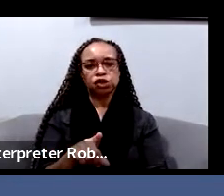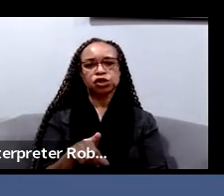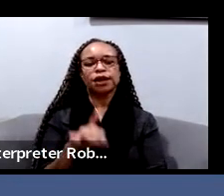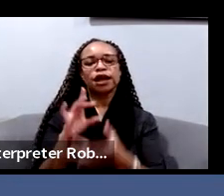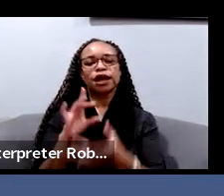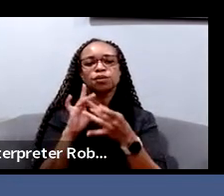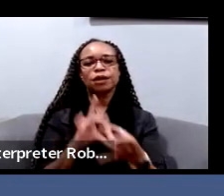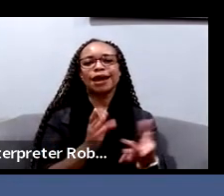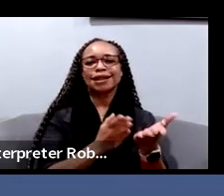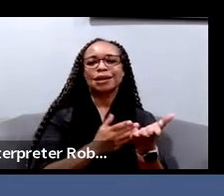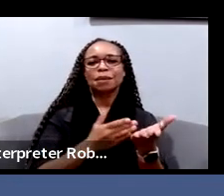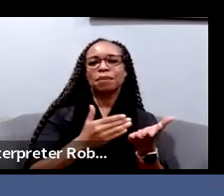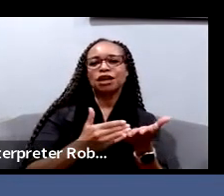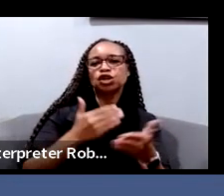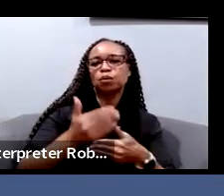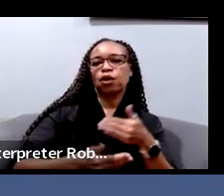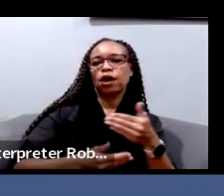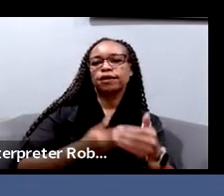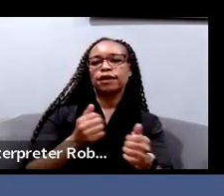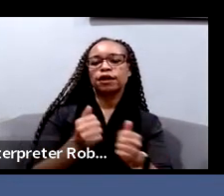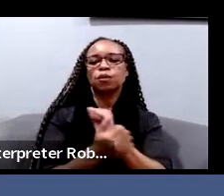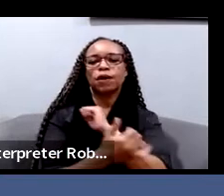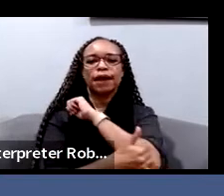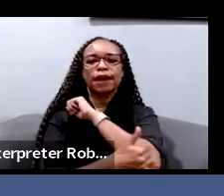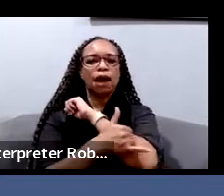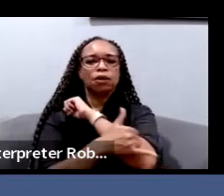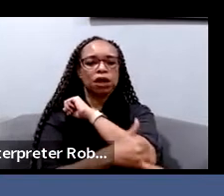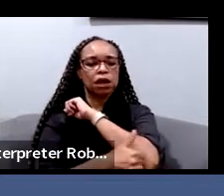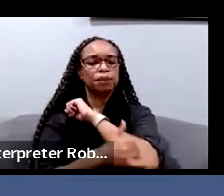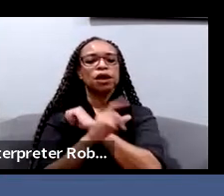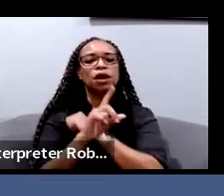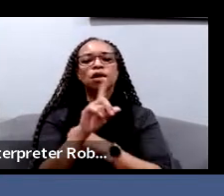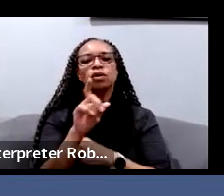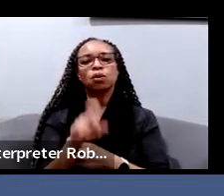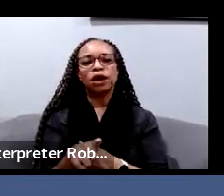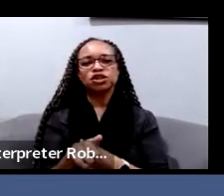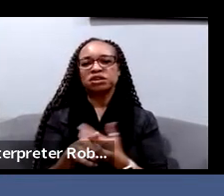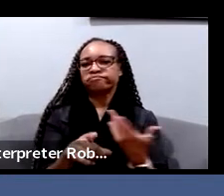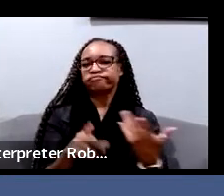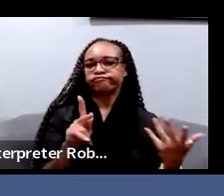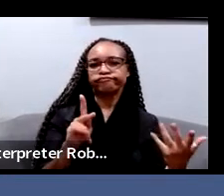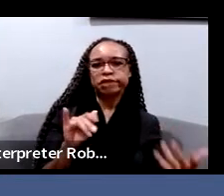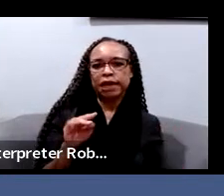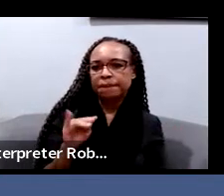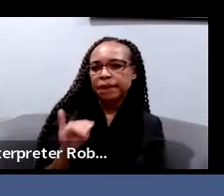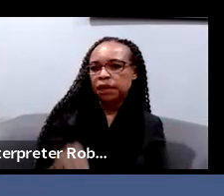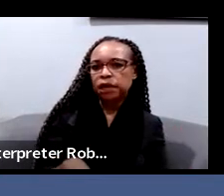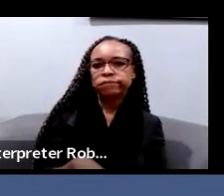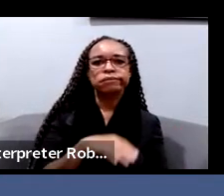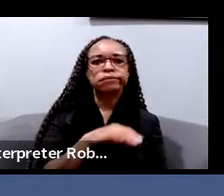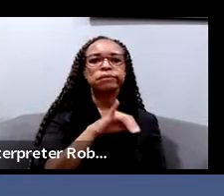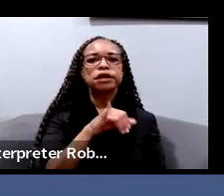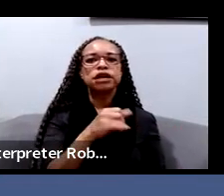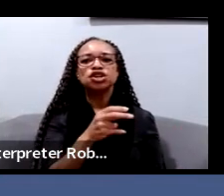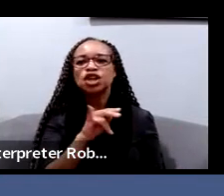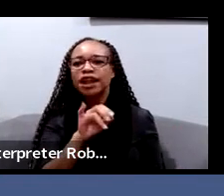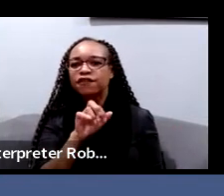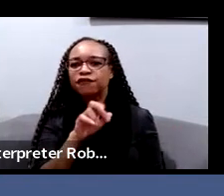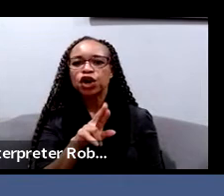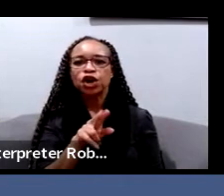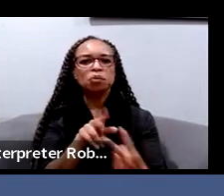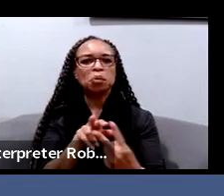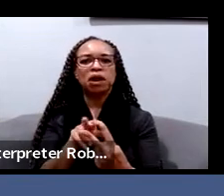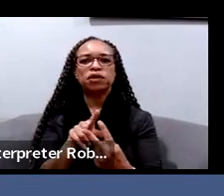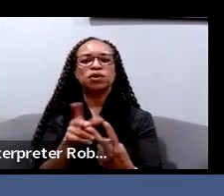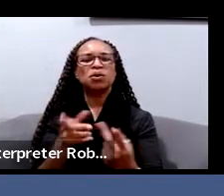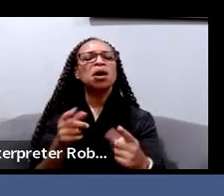the budget process with the county, and this is a question either Kimmy or Jennifer, somebody who may know. And I